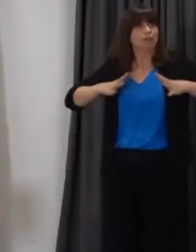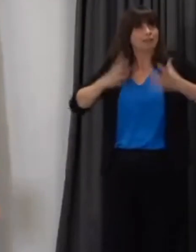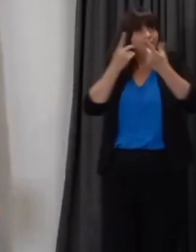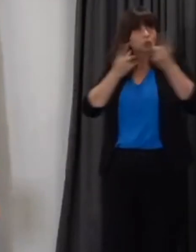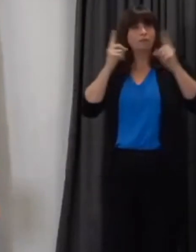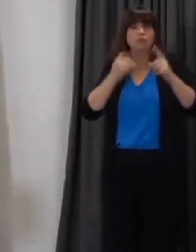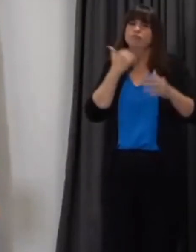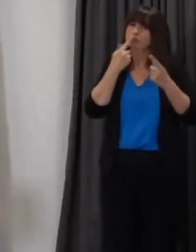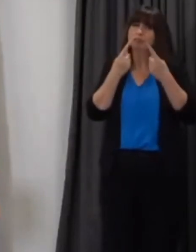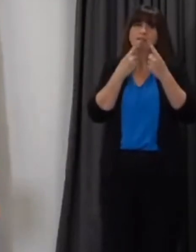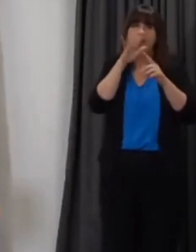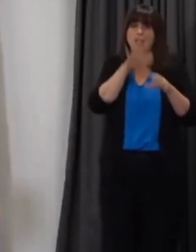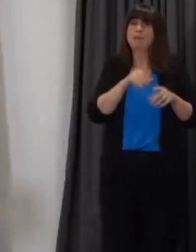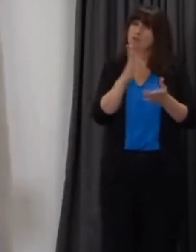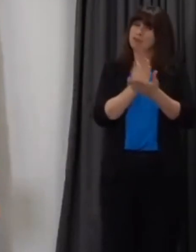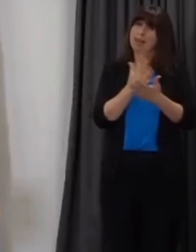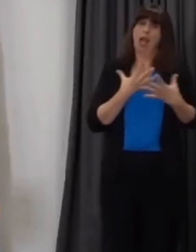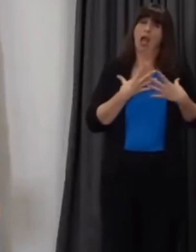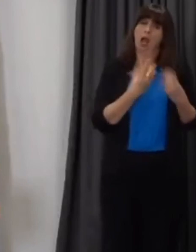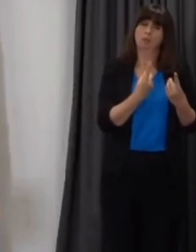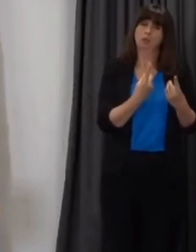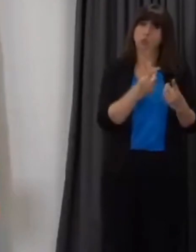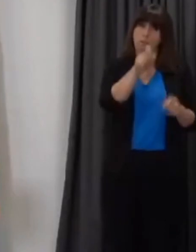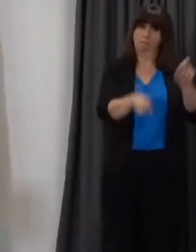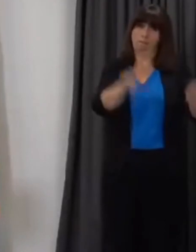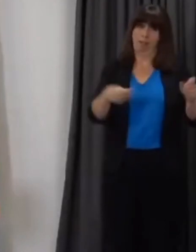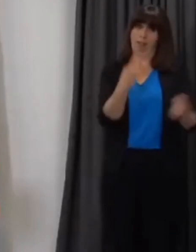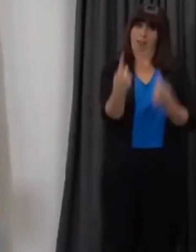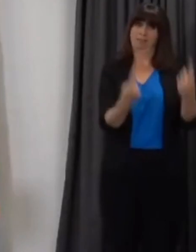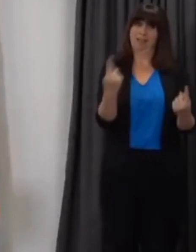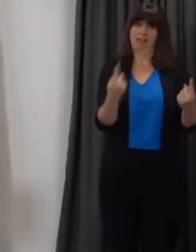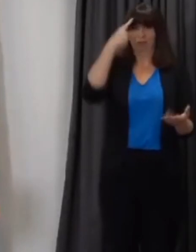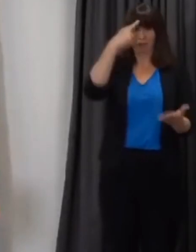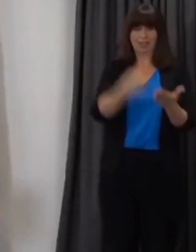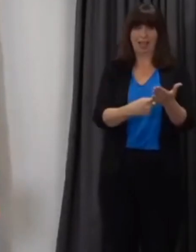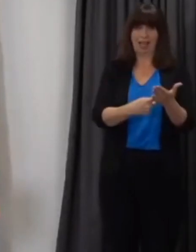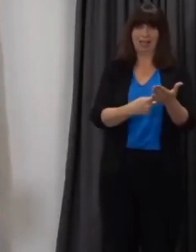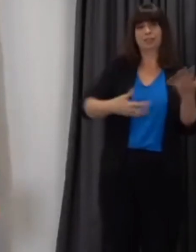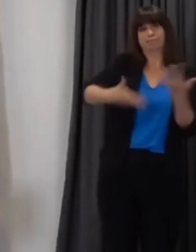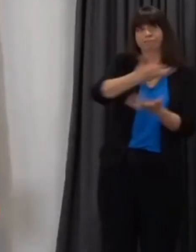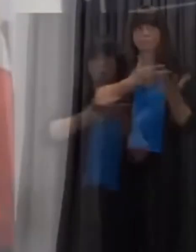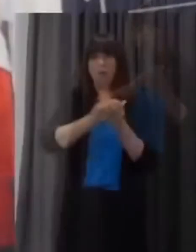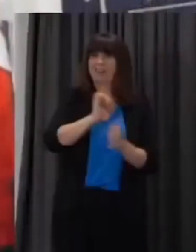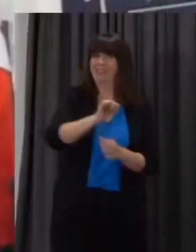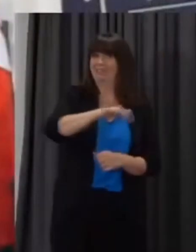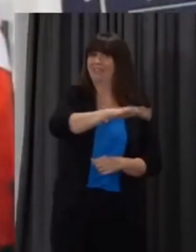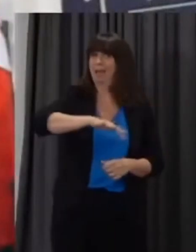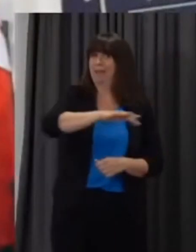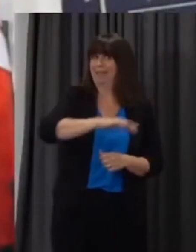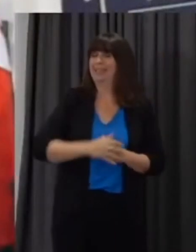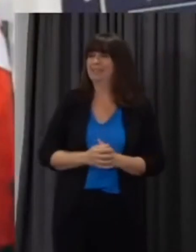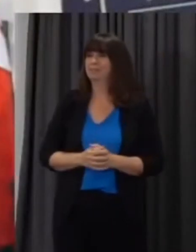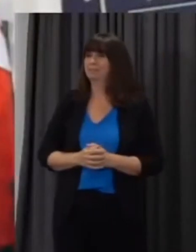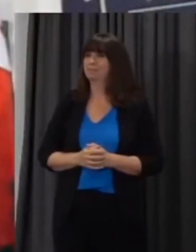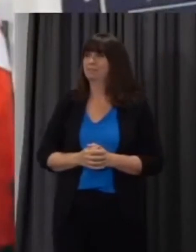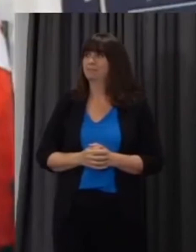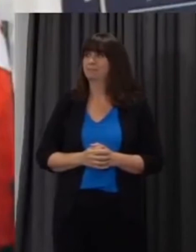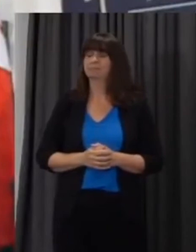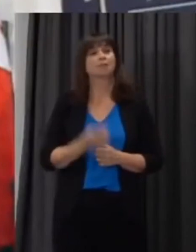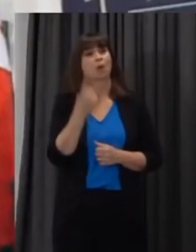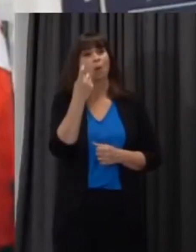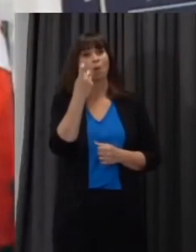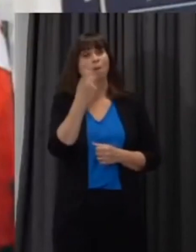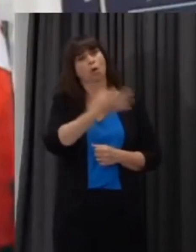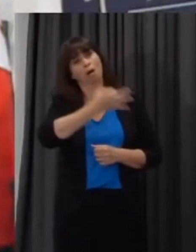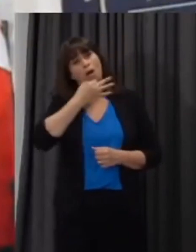university but it really is for each student and family to make those decisions oh we have one